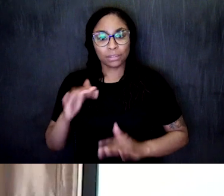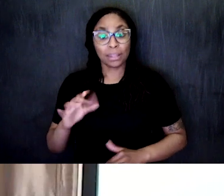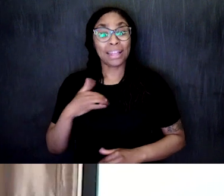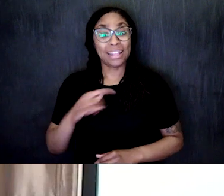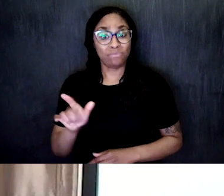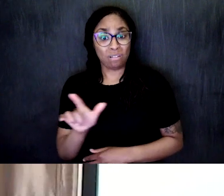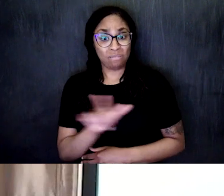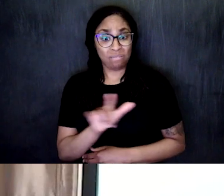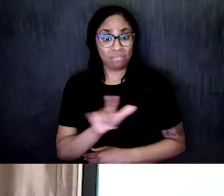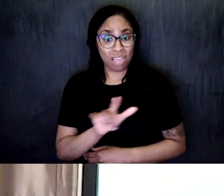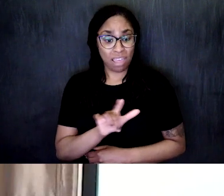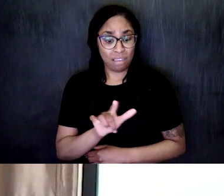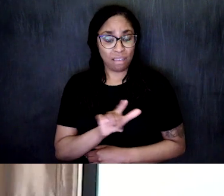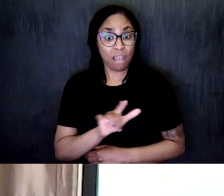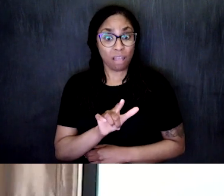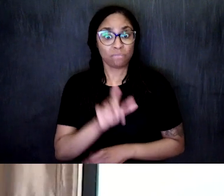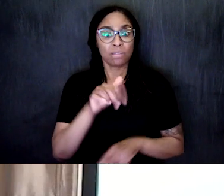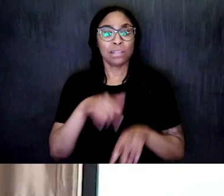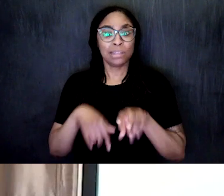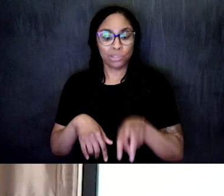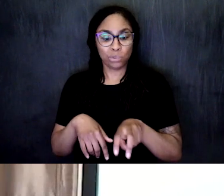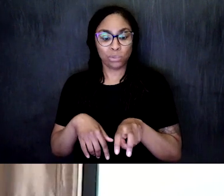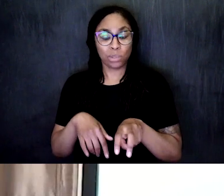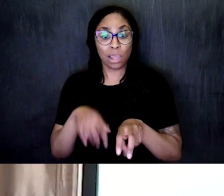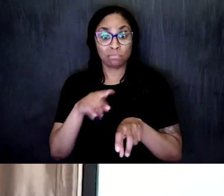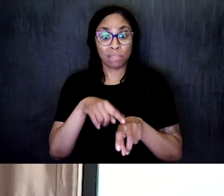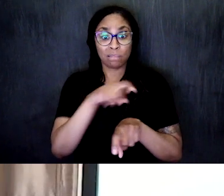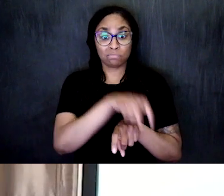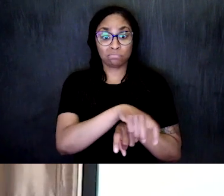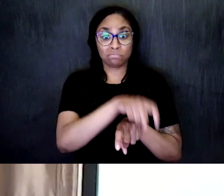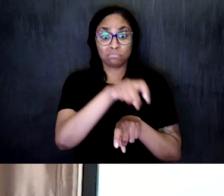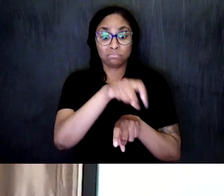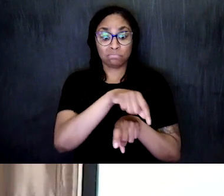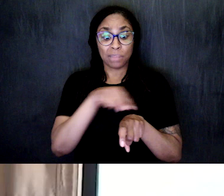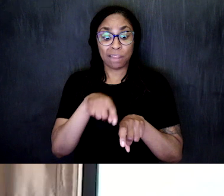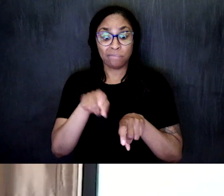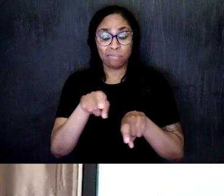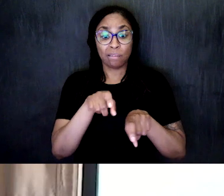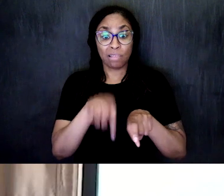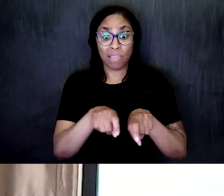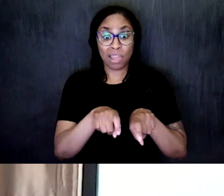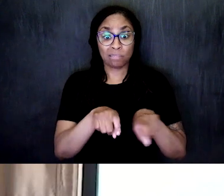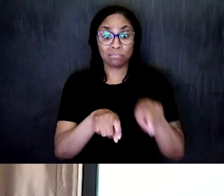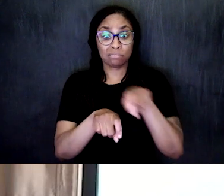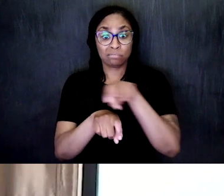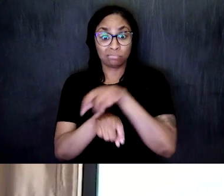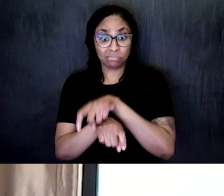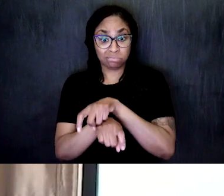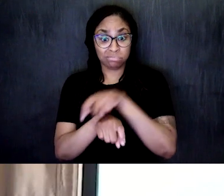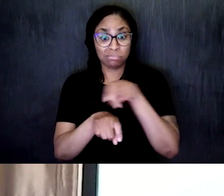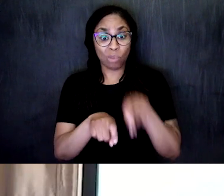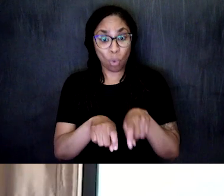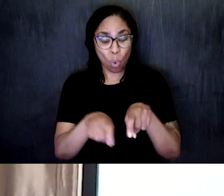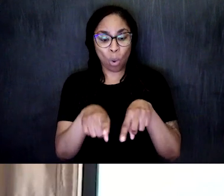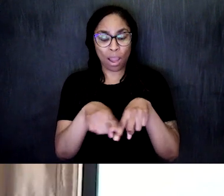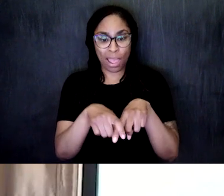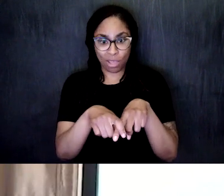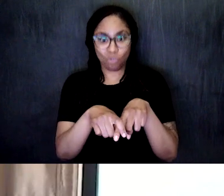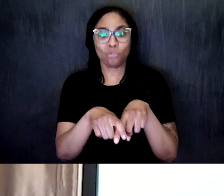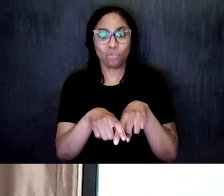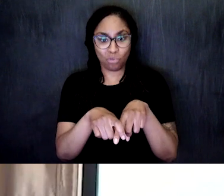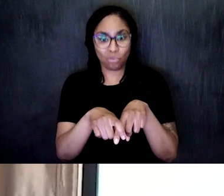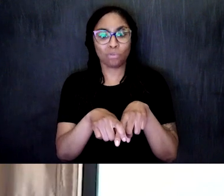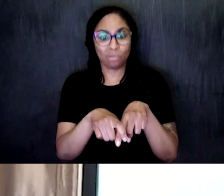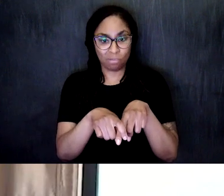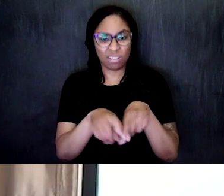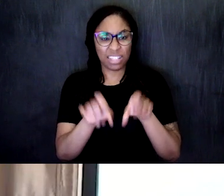Now, if your left leg crosses over your right thigh, you can do that too, or you can cross your ankles. Okay,